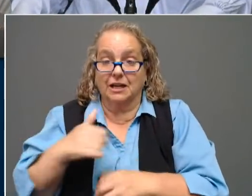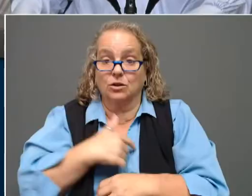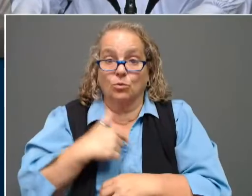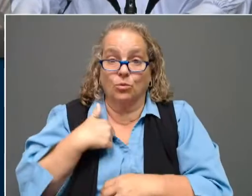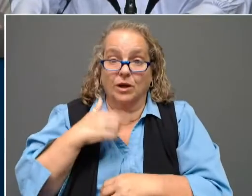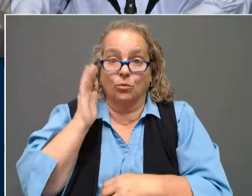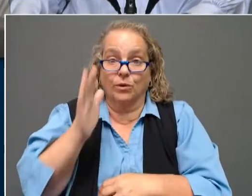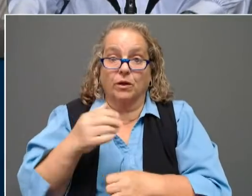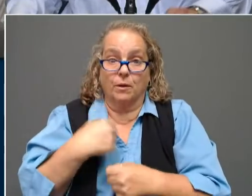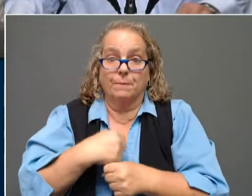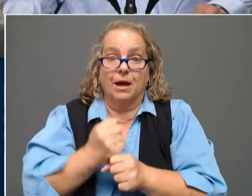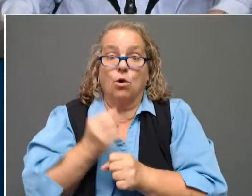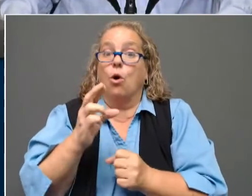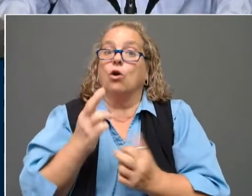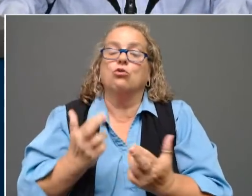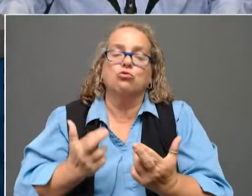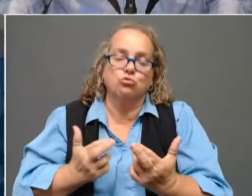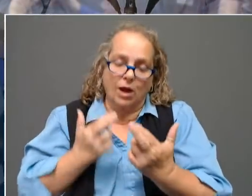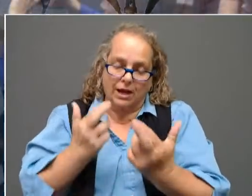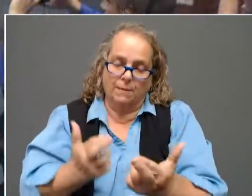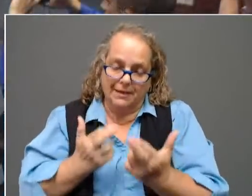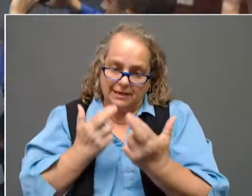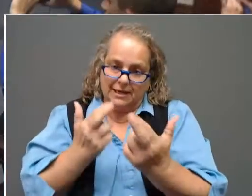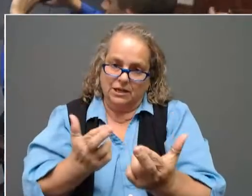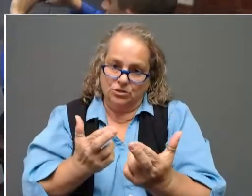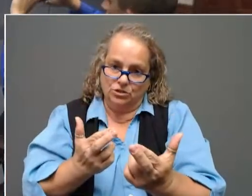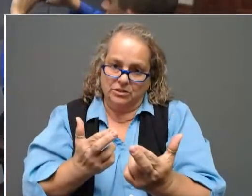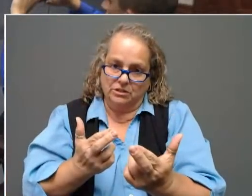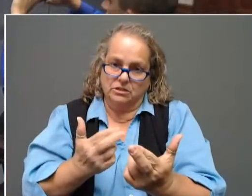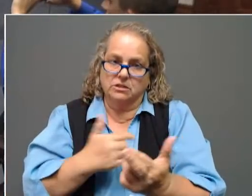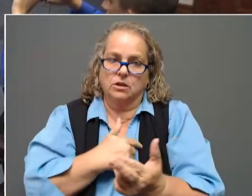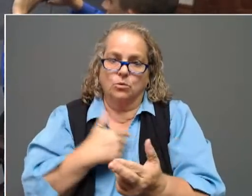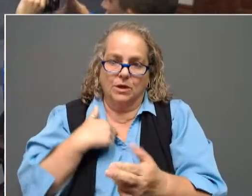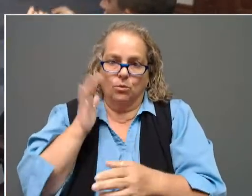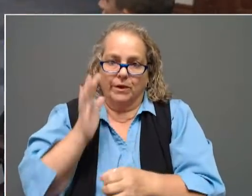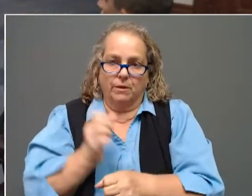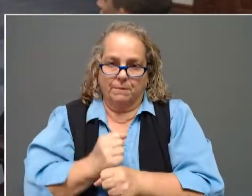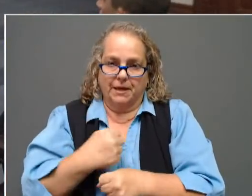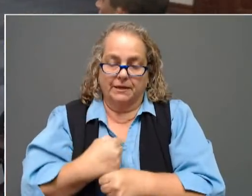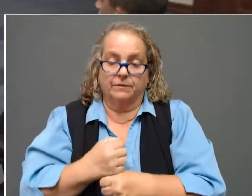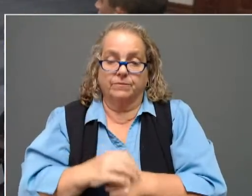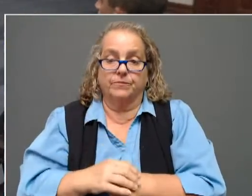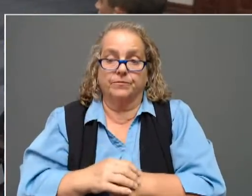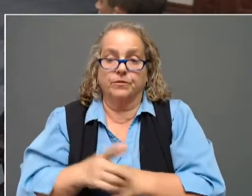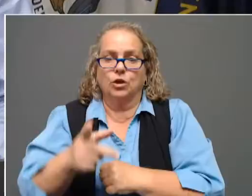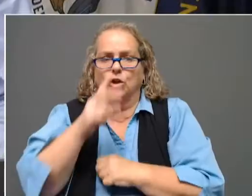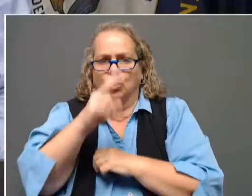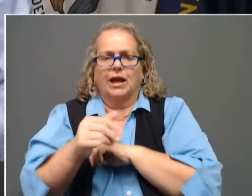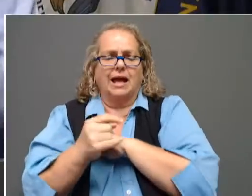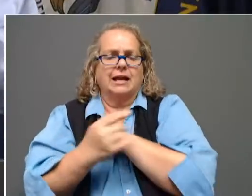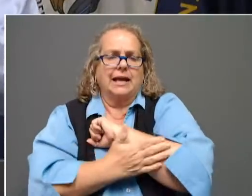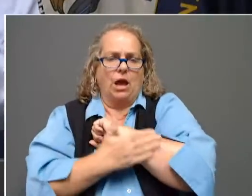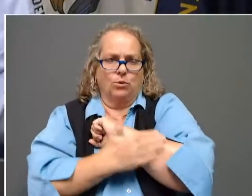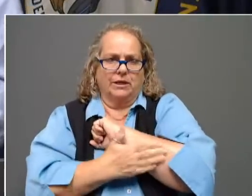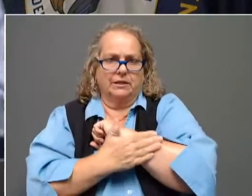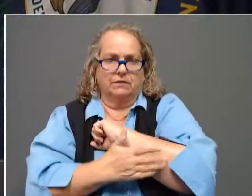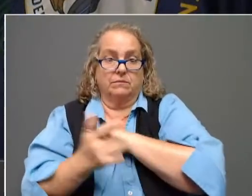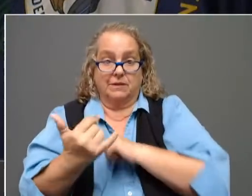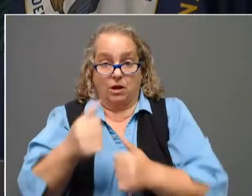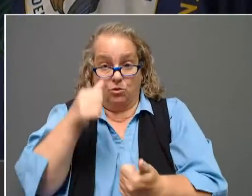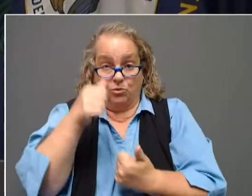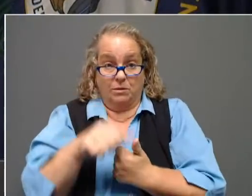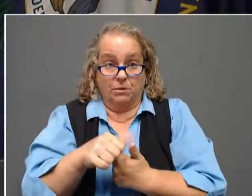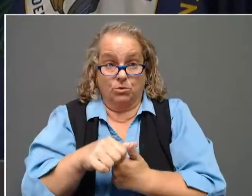or recommendations that we will make. Let's look at counties. First, remember, this is